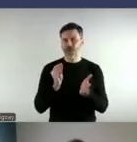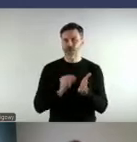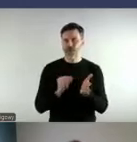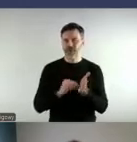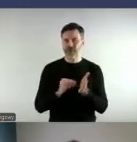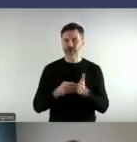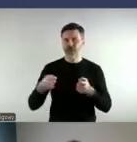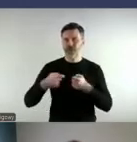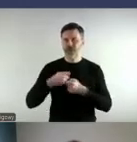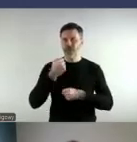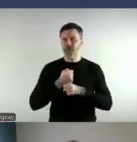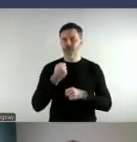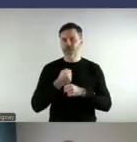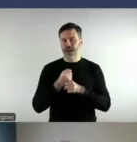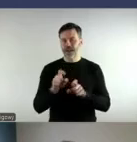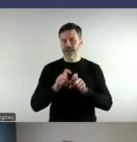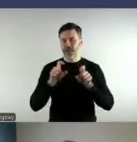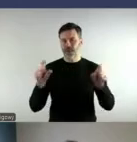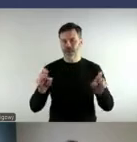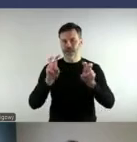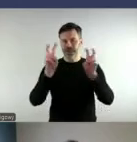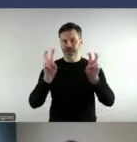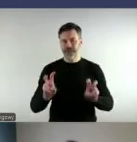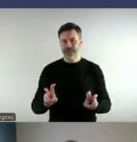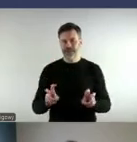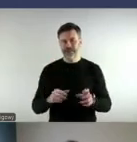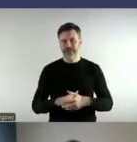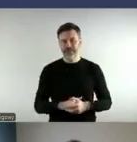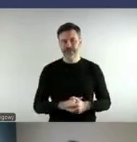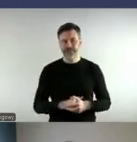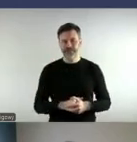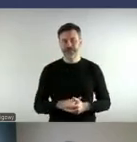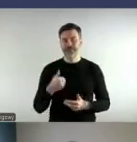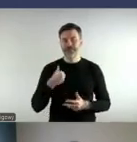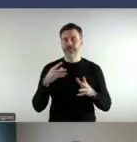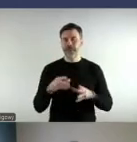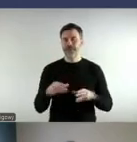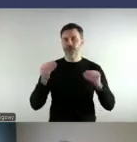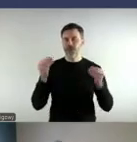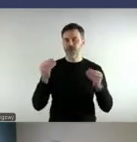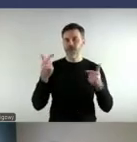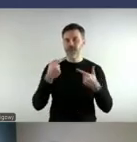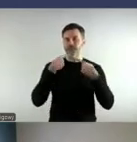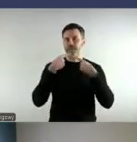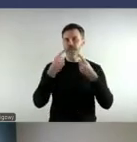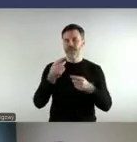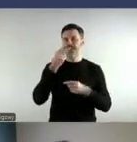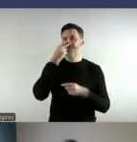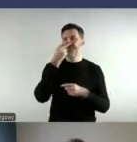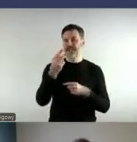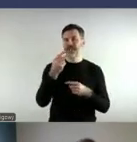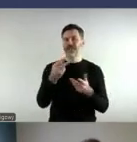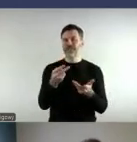crisis. And I can see here right in the beginning of the presentation that we as a municipality